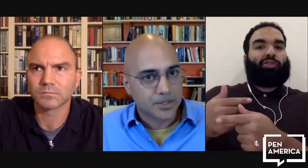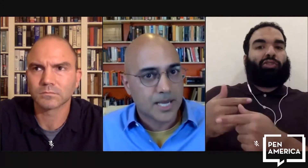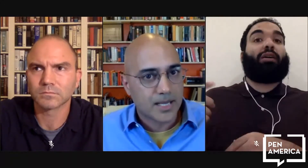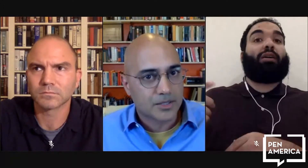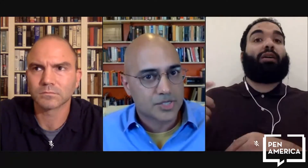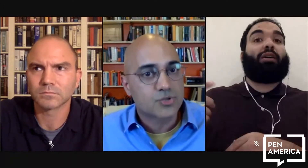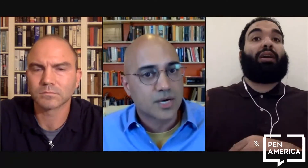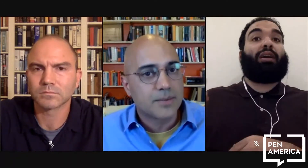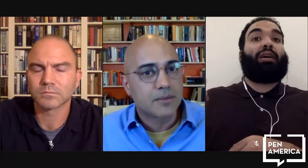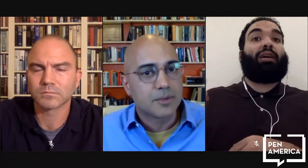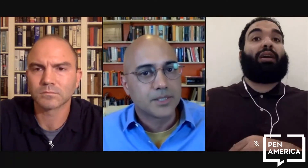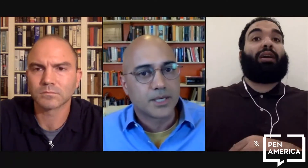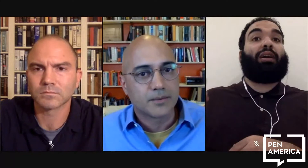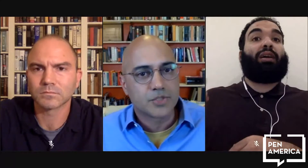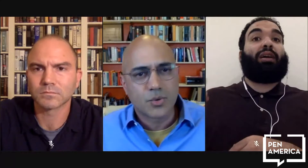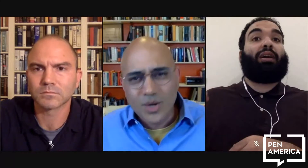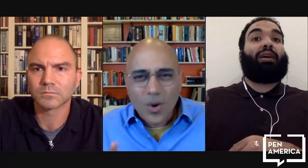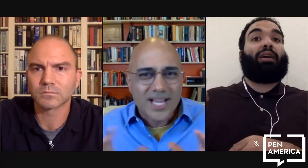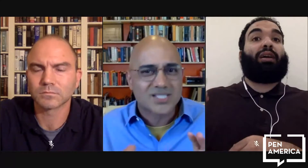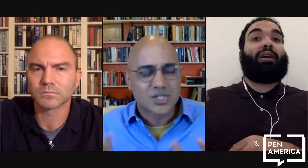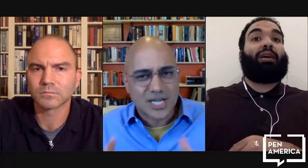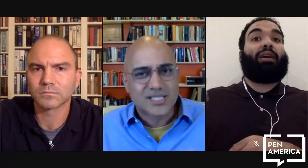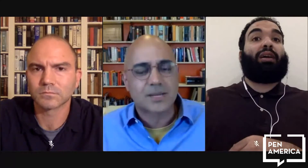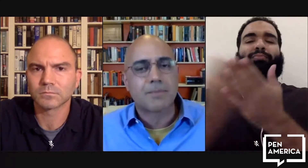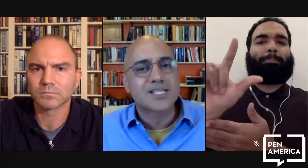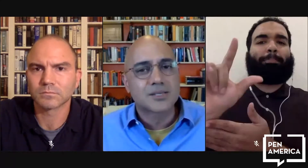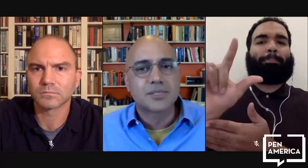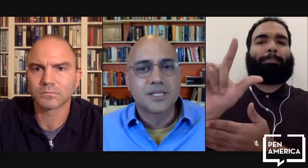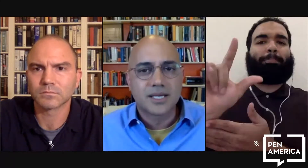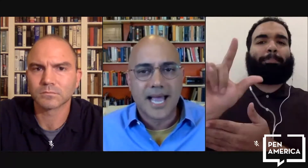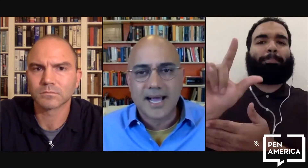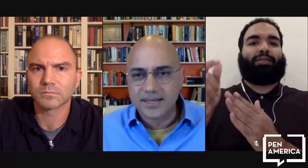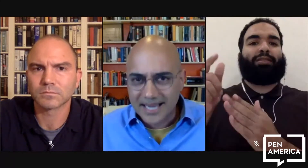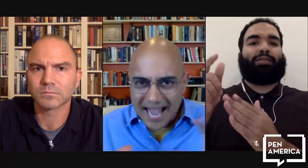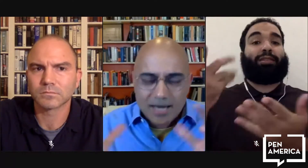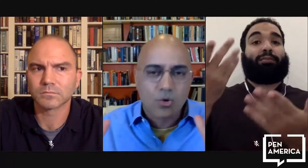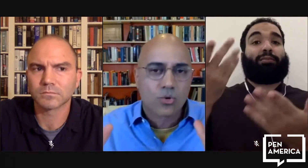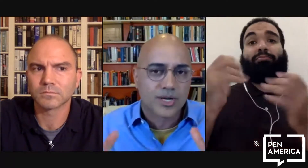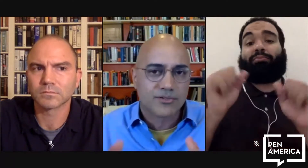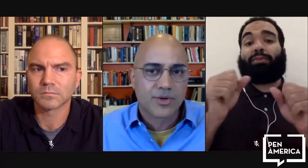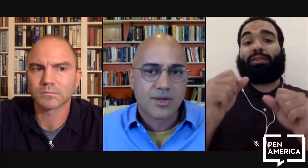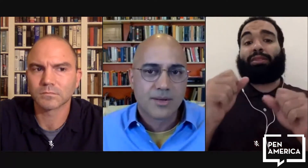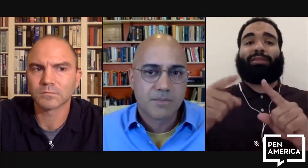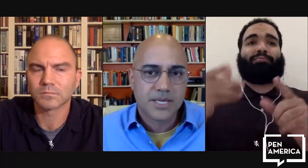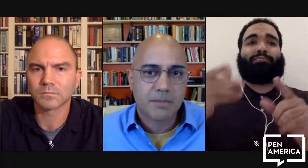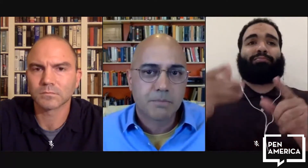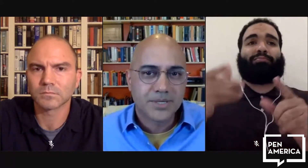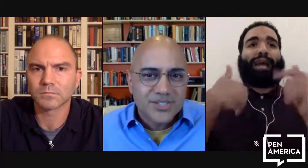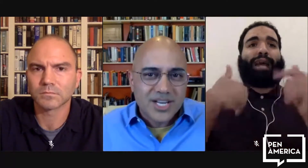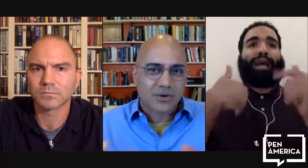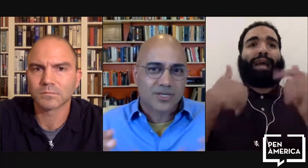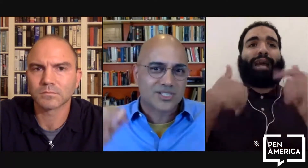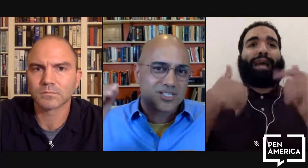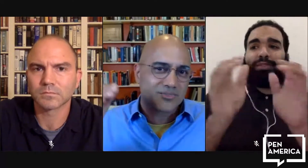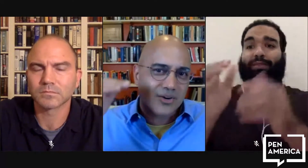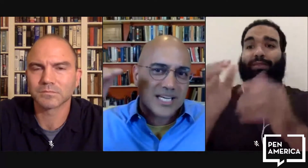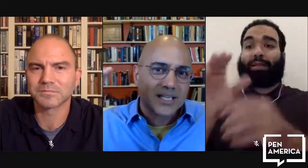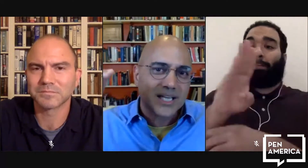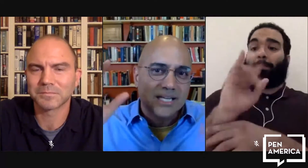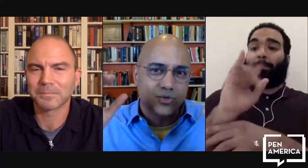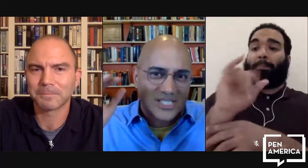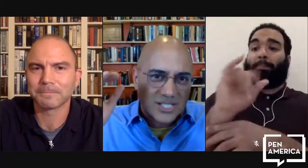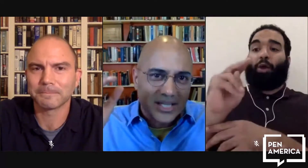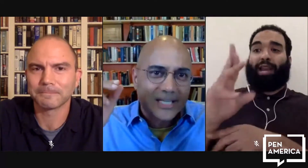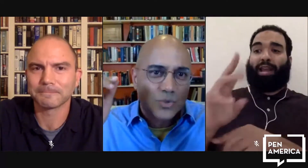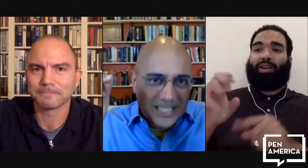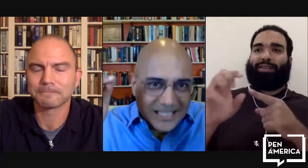$1 billion. He's trying to become a billionaire. And so in a way, it suggests that possibly the category of being a billionaire is this very